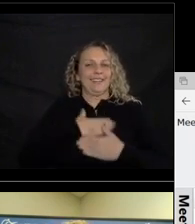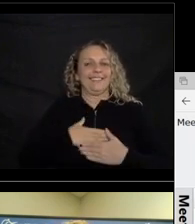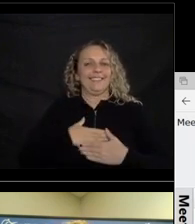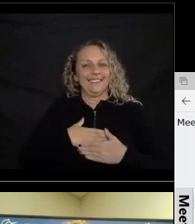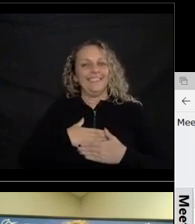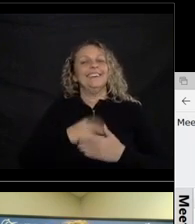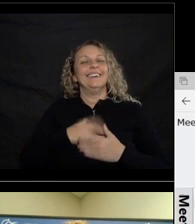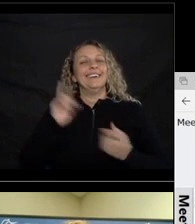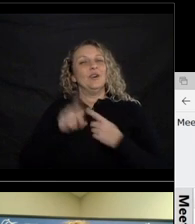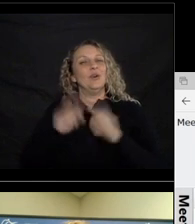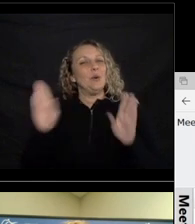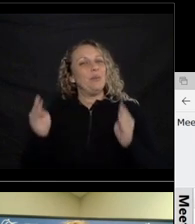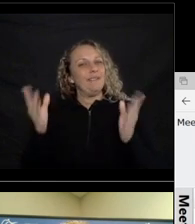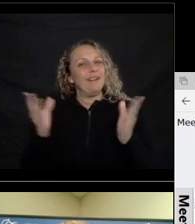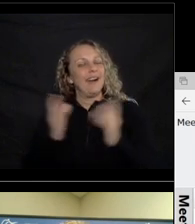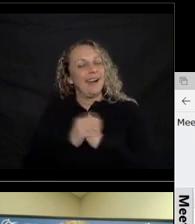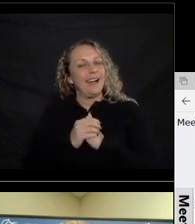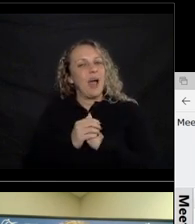to provide